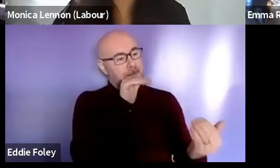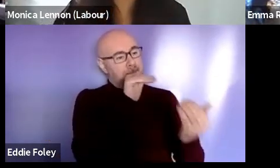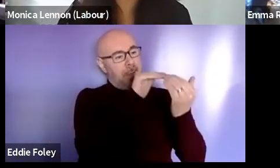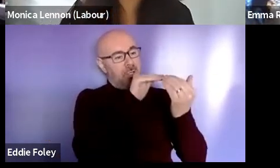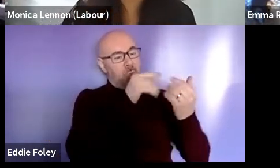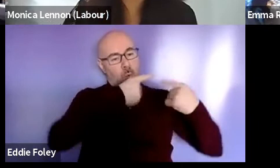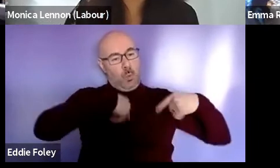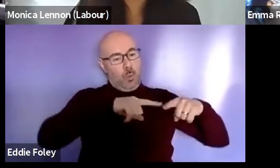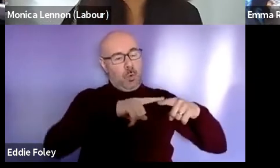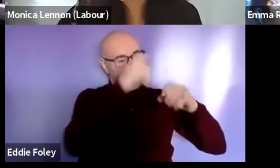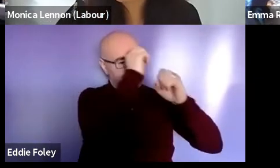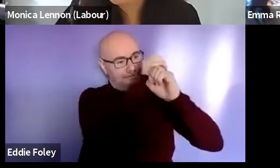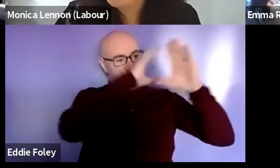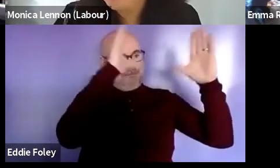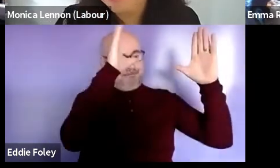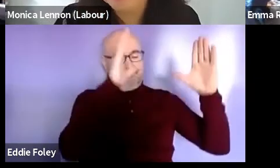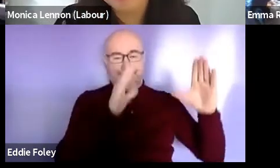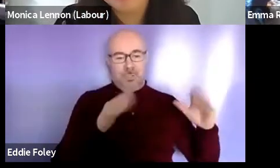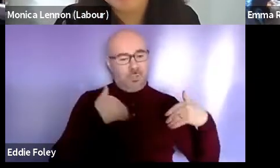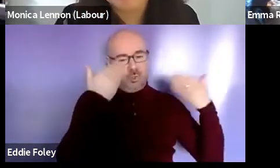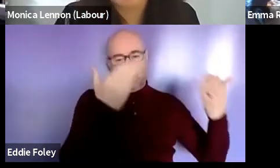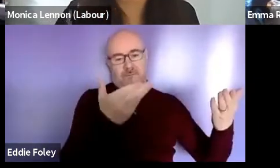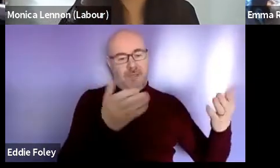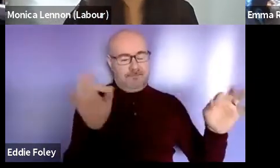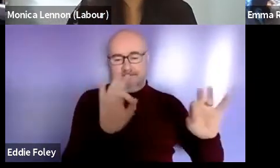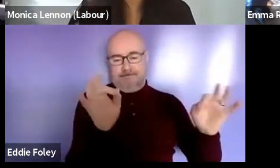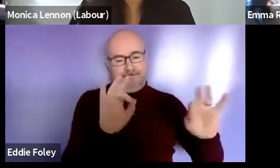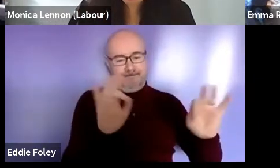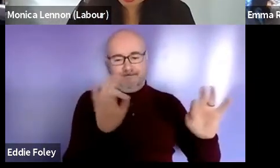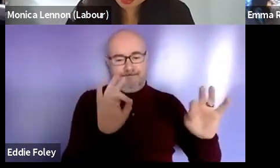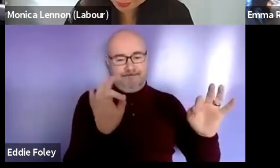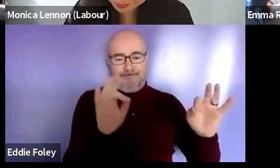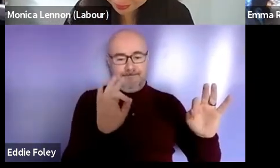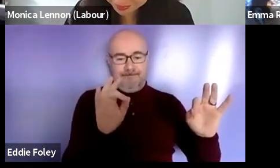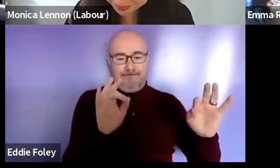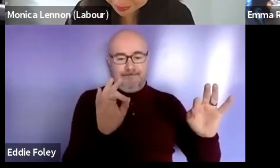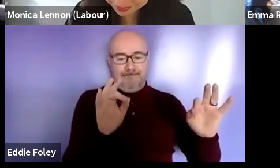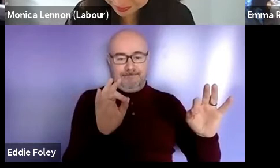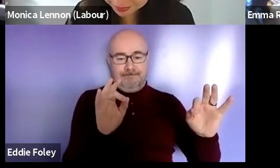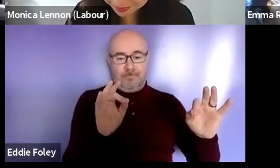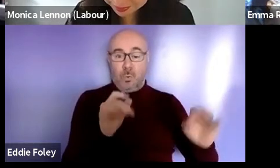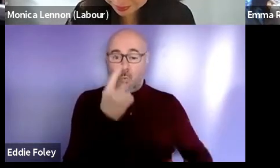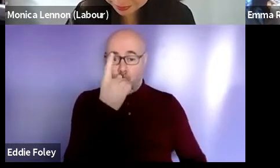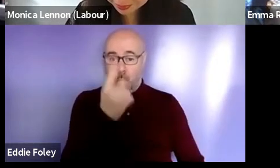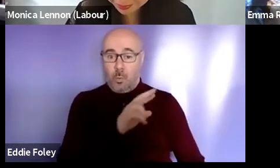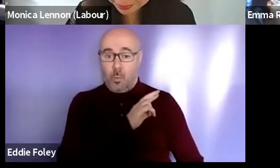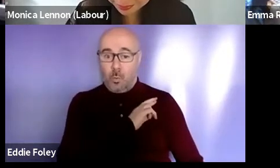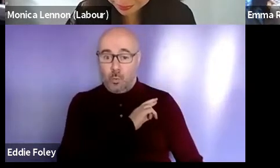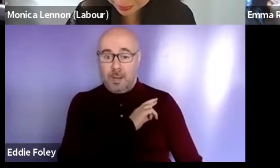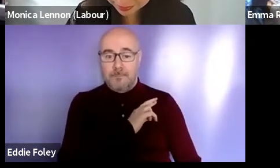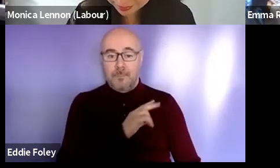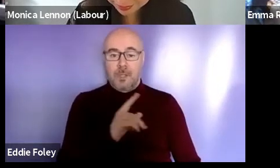give care users more control, but as we've seen, that's not the experience. And one reason for that is that it relies on there being genuine kind of